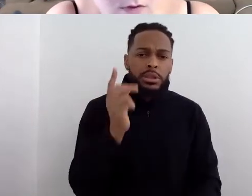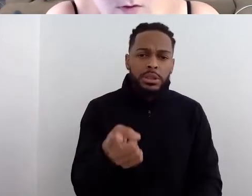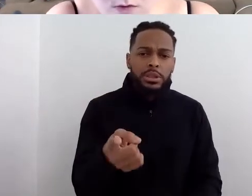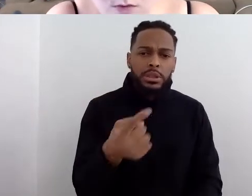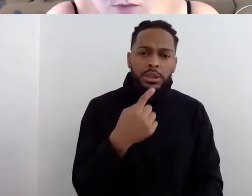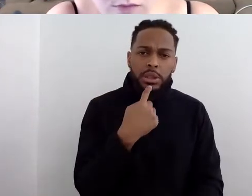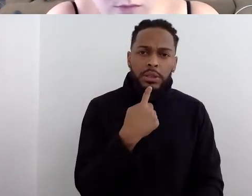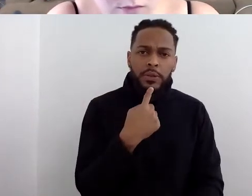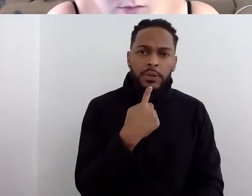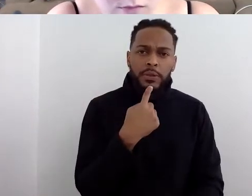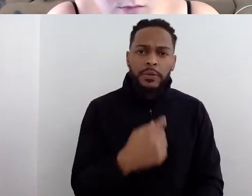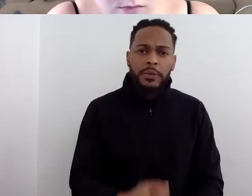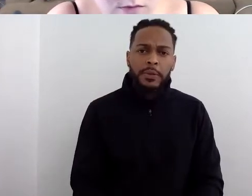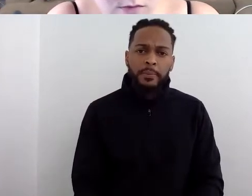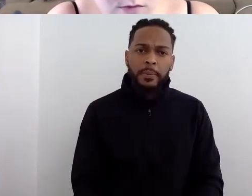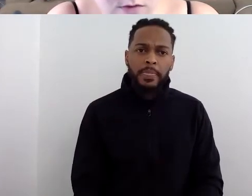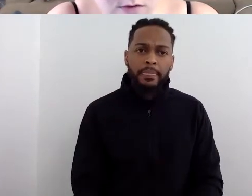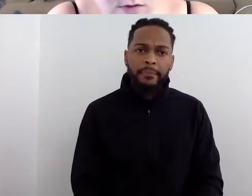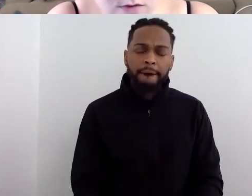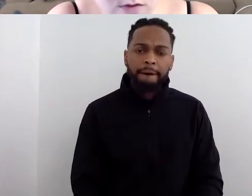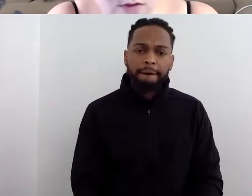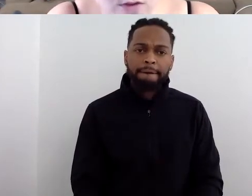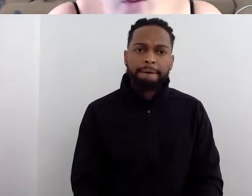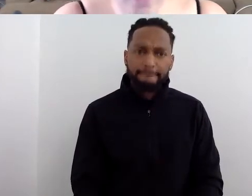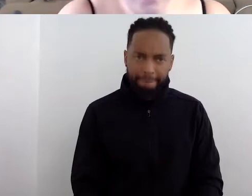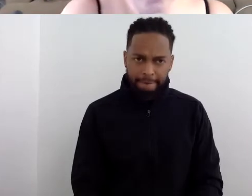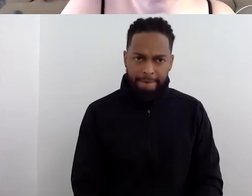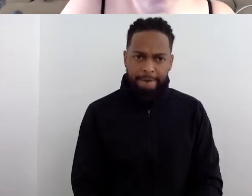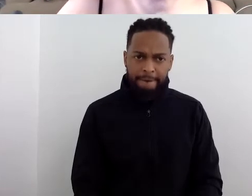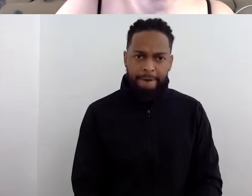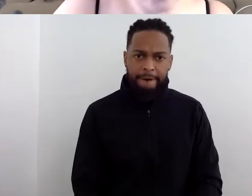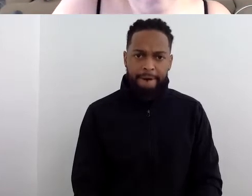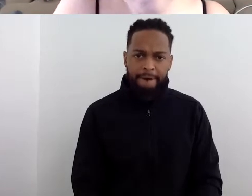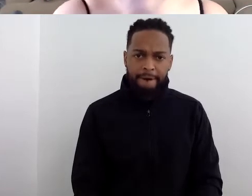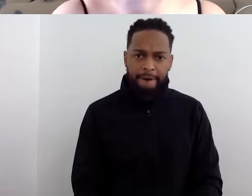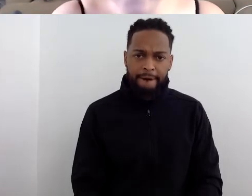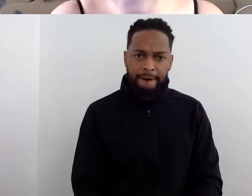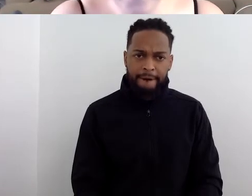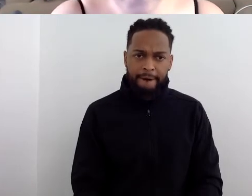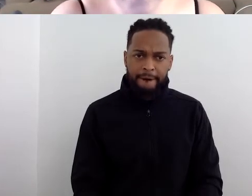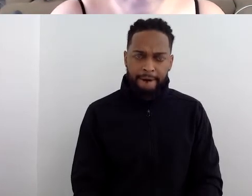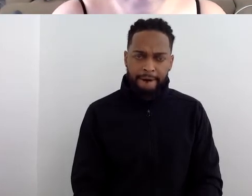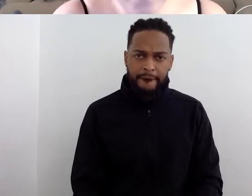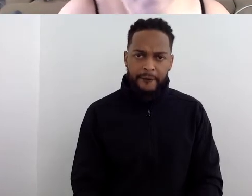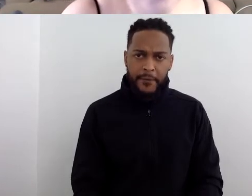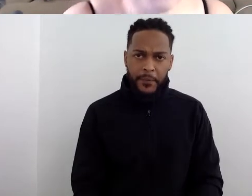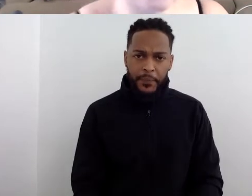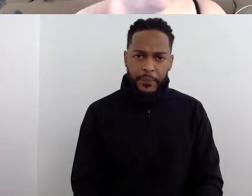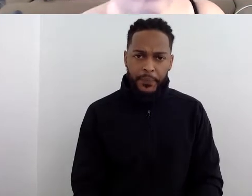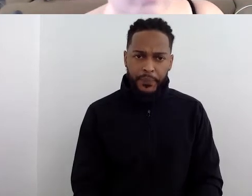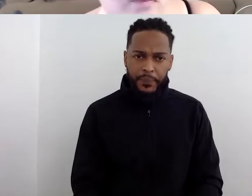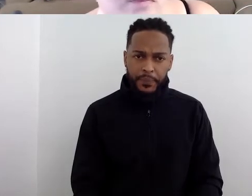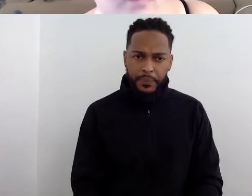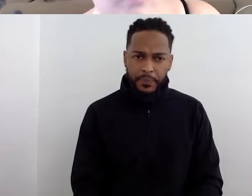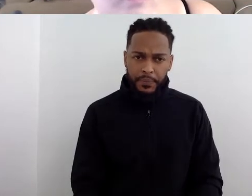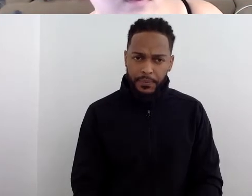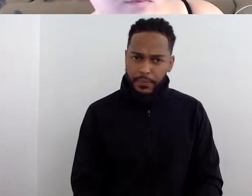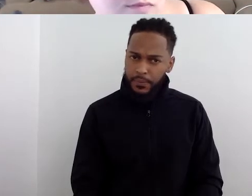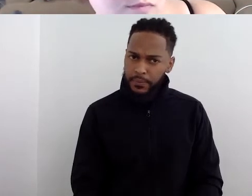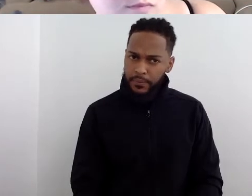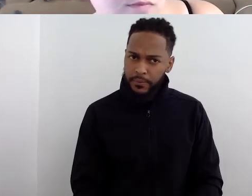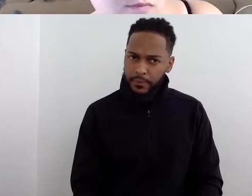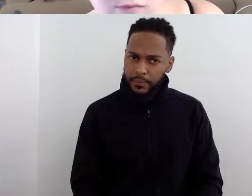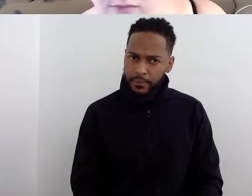um as we continue, as we go on. It says, for various good reasons during the pandemic, disabled folks have